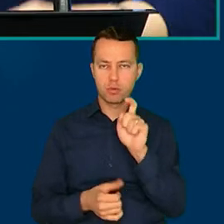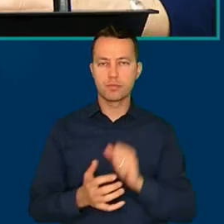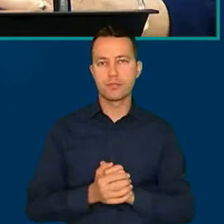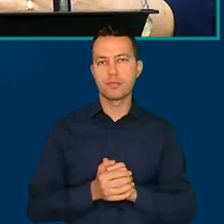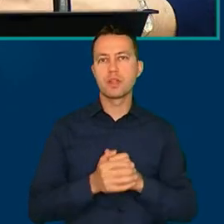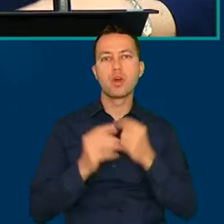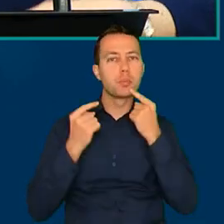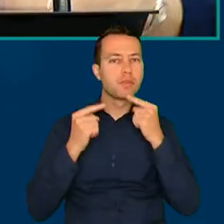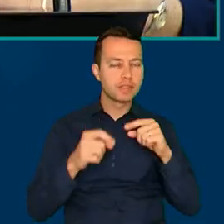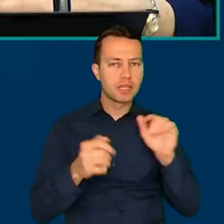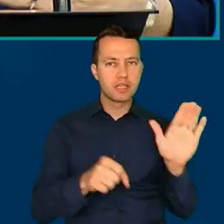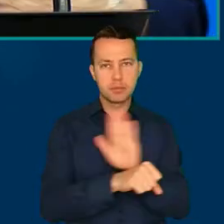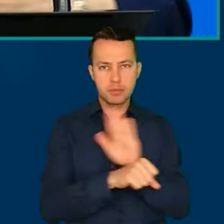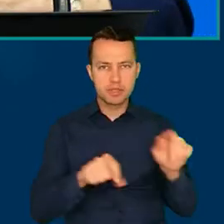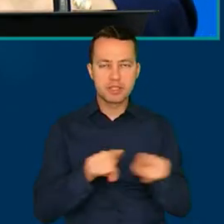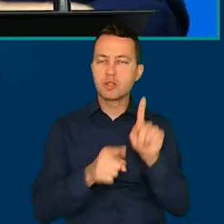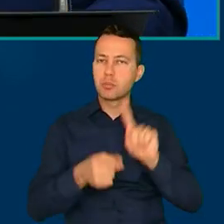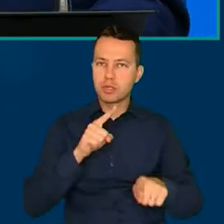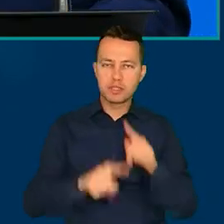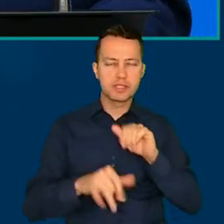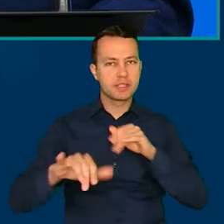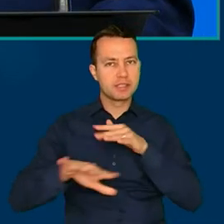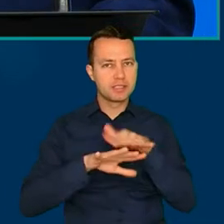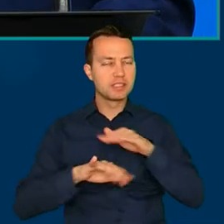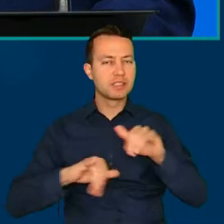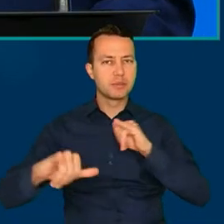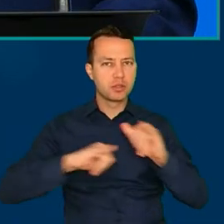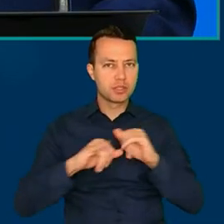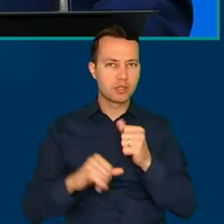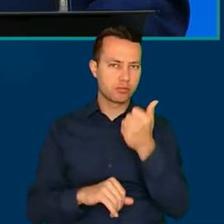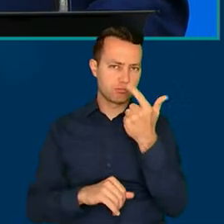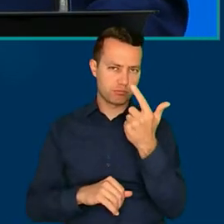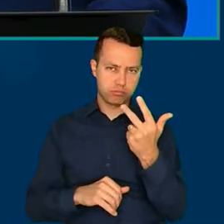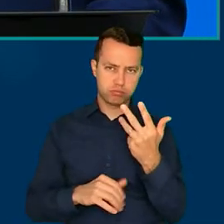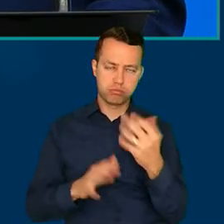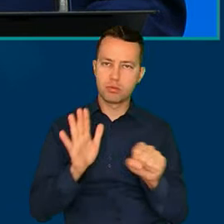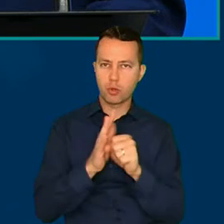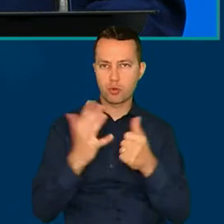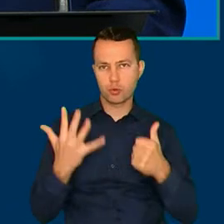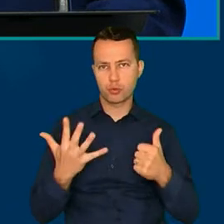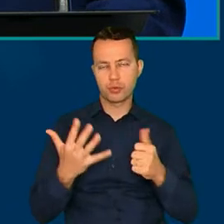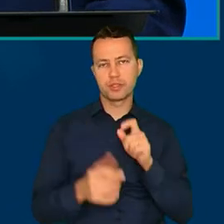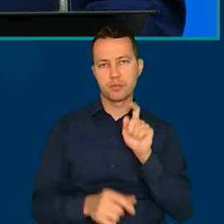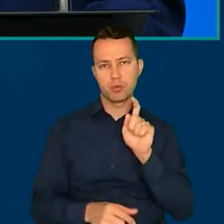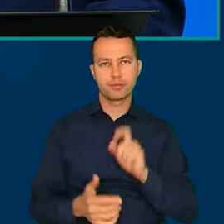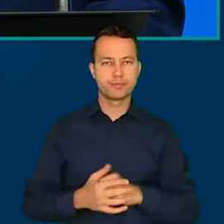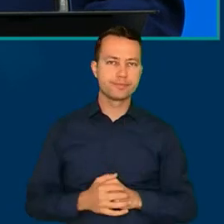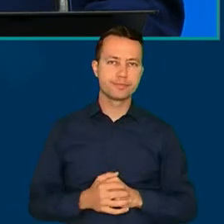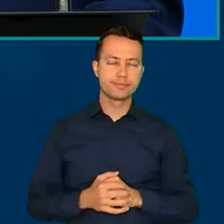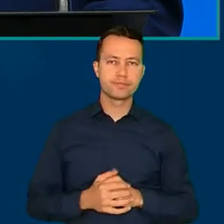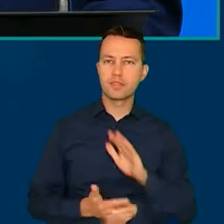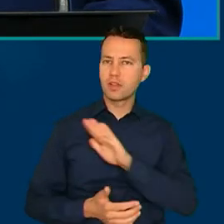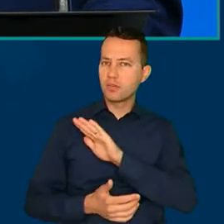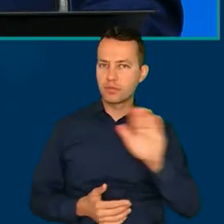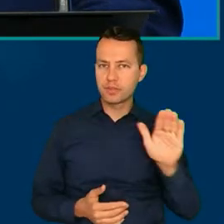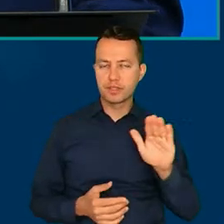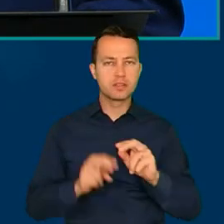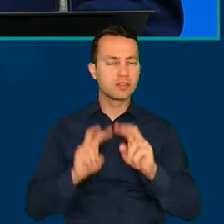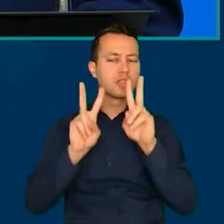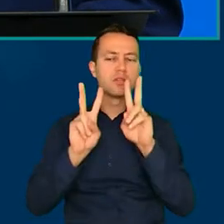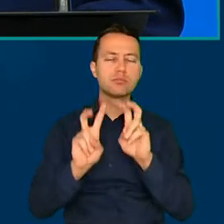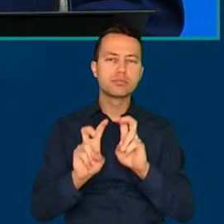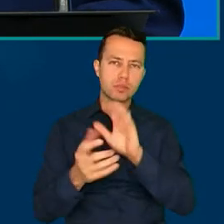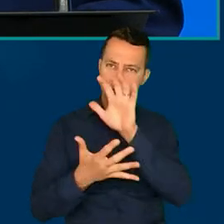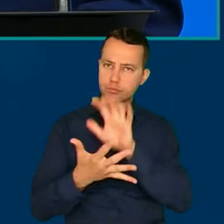inclusion of the RBC principles. Step 2, step 3, up to step 6, and all